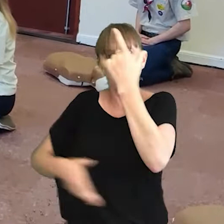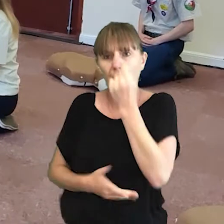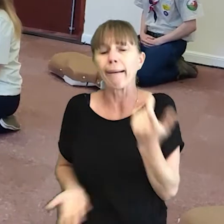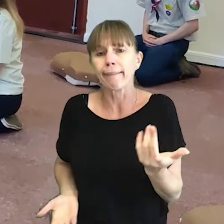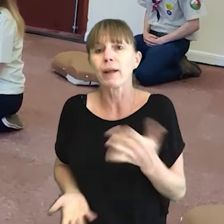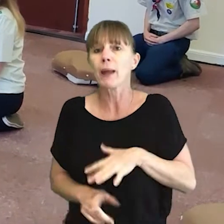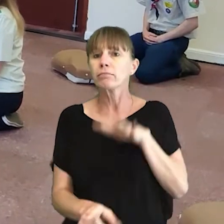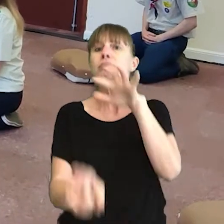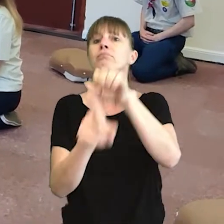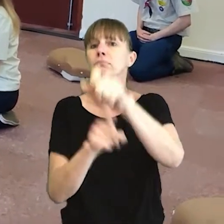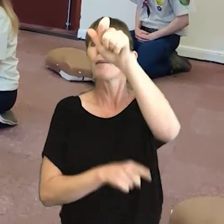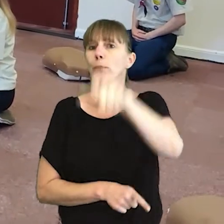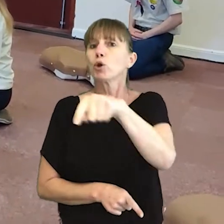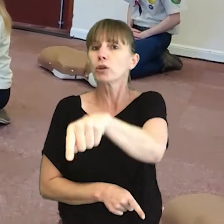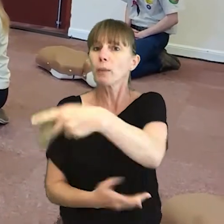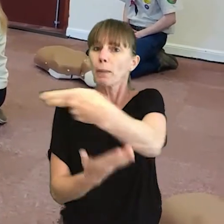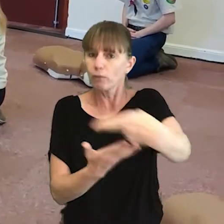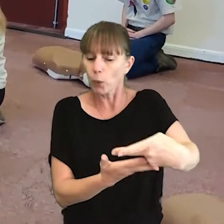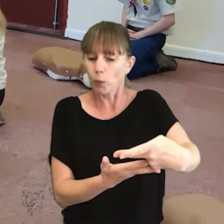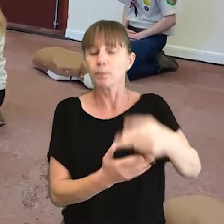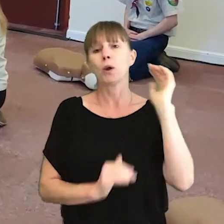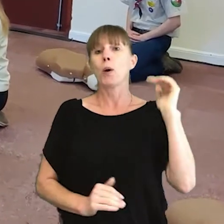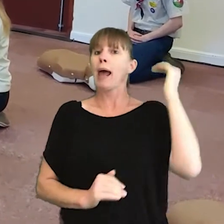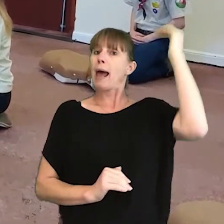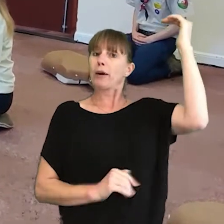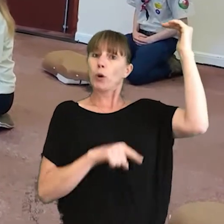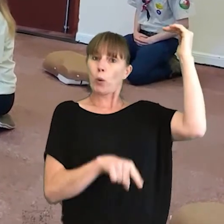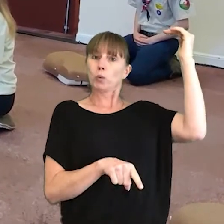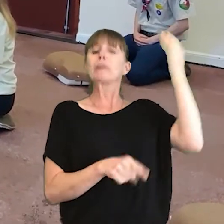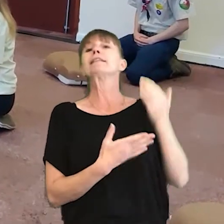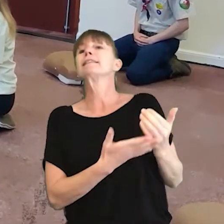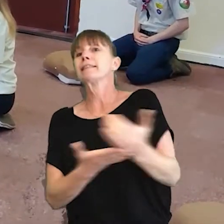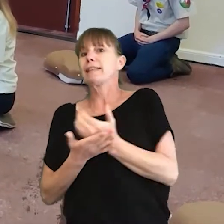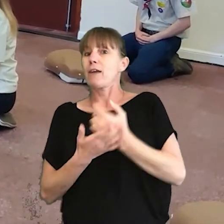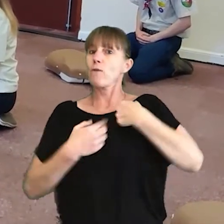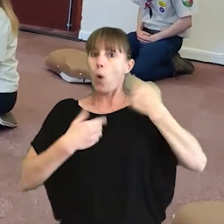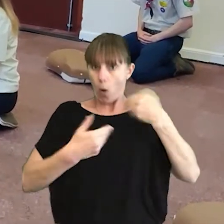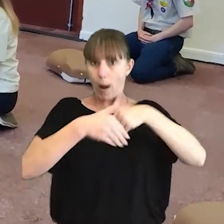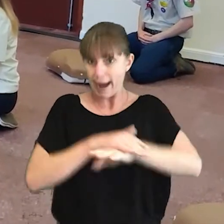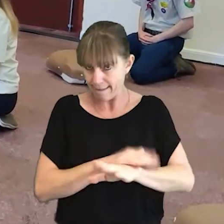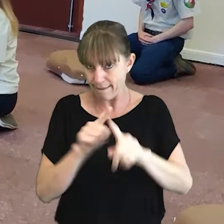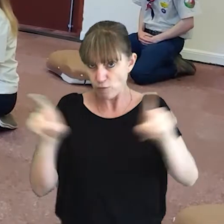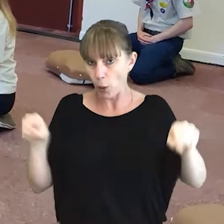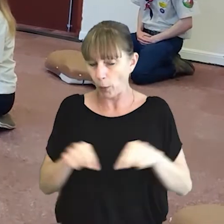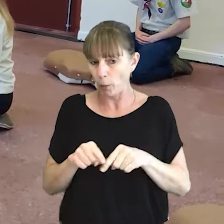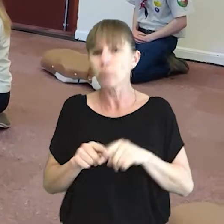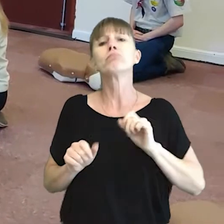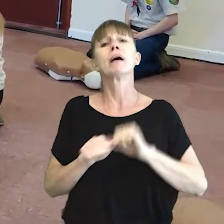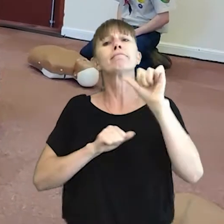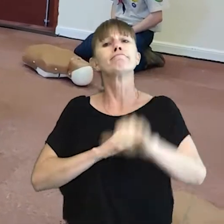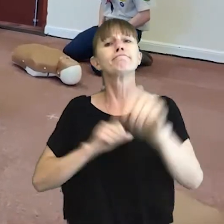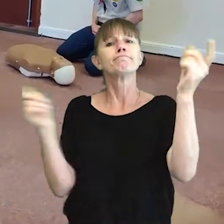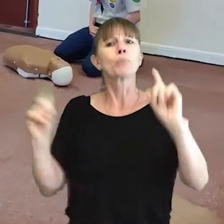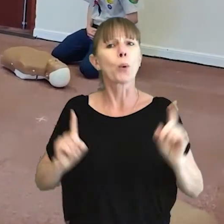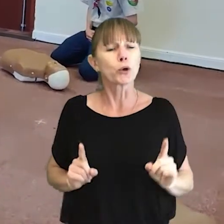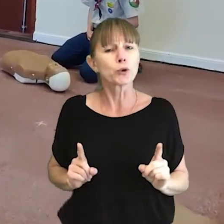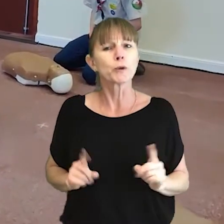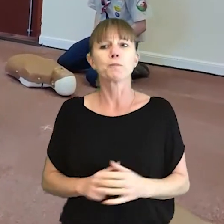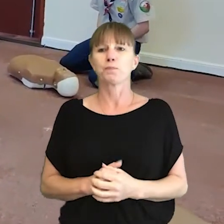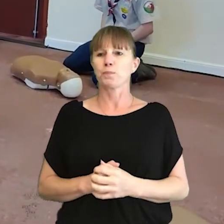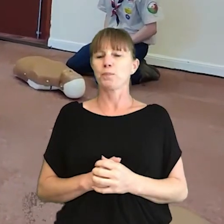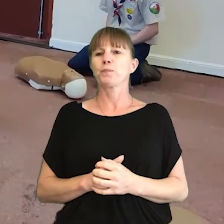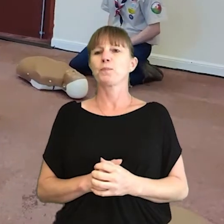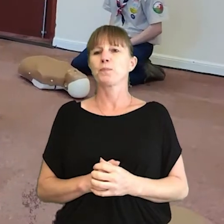then approach the casualty. So we've got the adult, we've established that it is safe for us to come in. What do you think we need to do next?